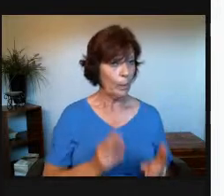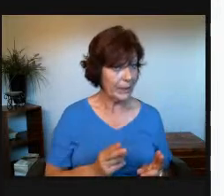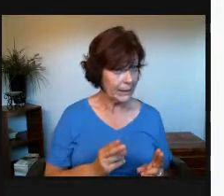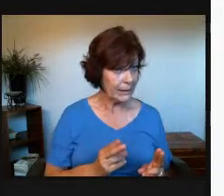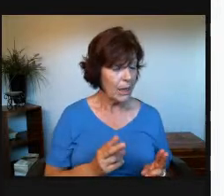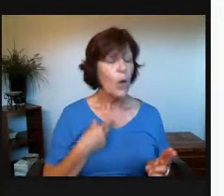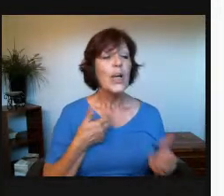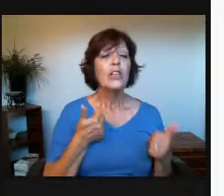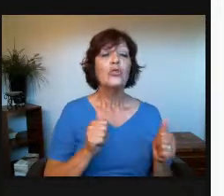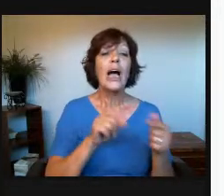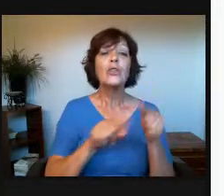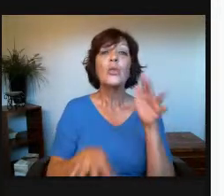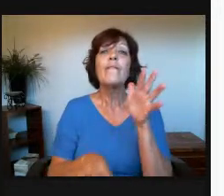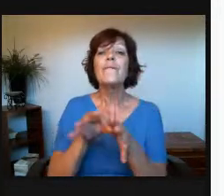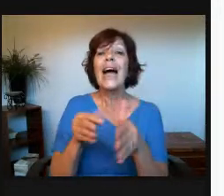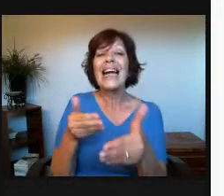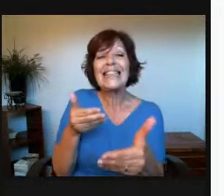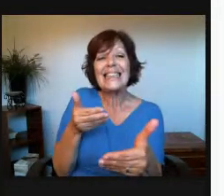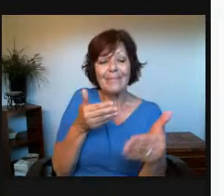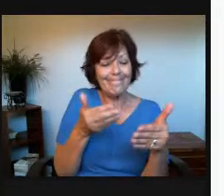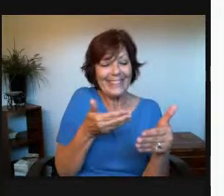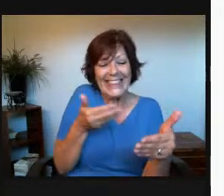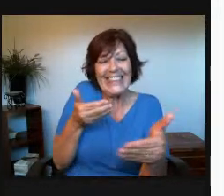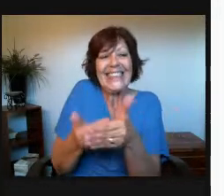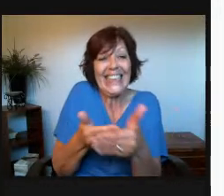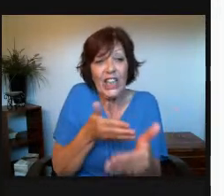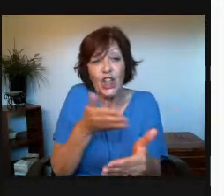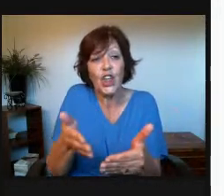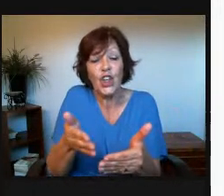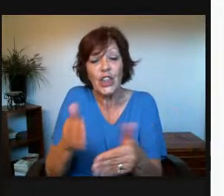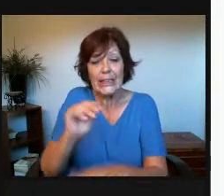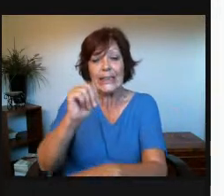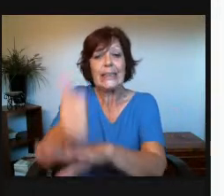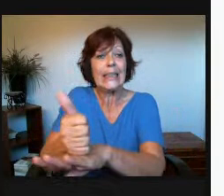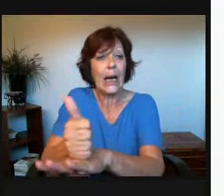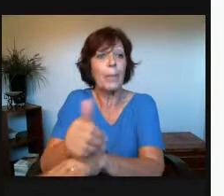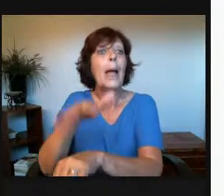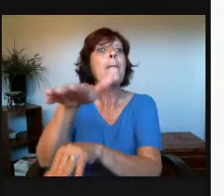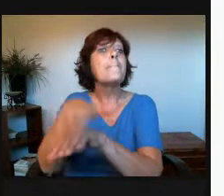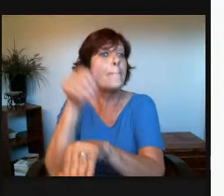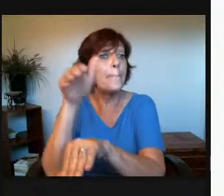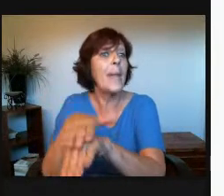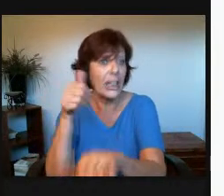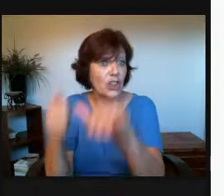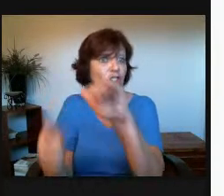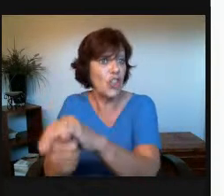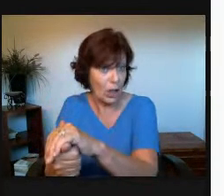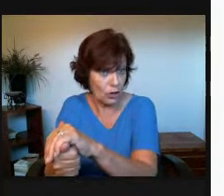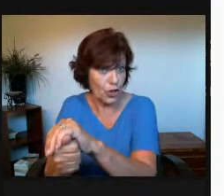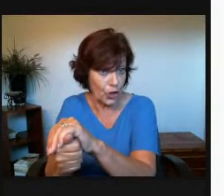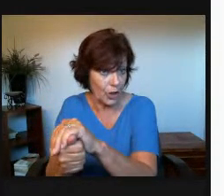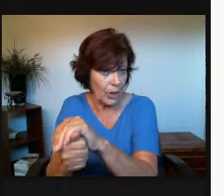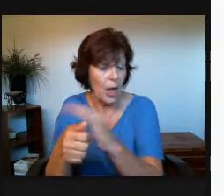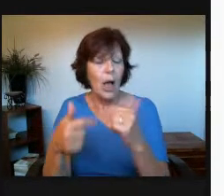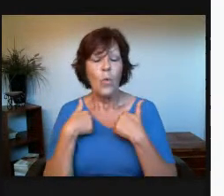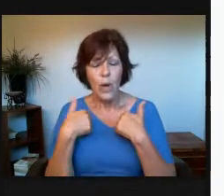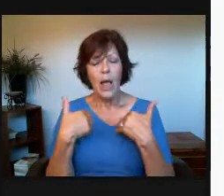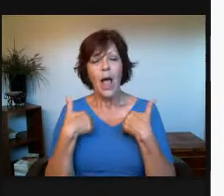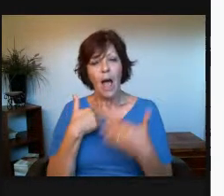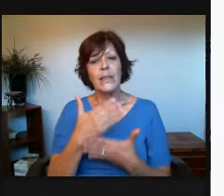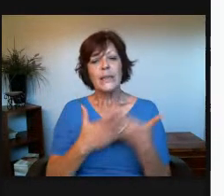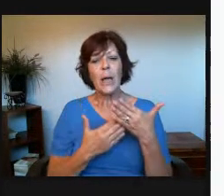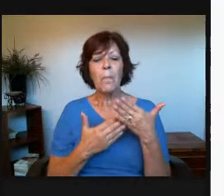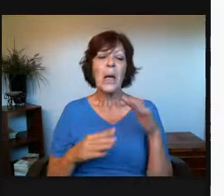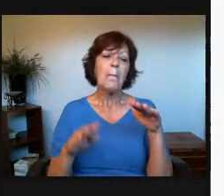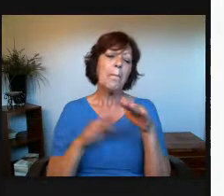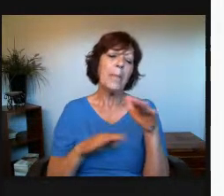to locate a nearby area where we can set up a pet shelter. We have some basic crates